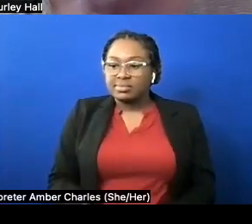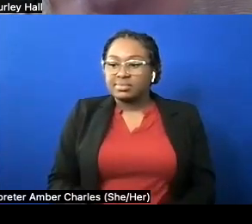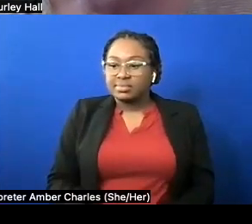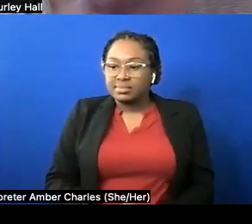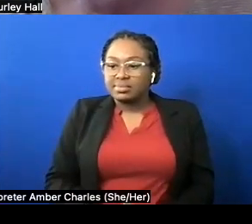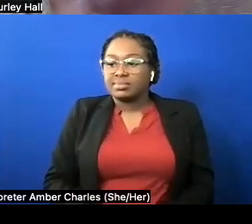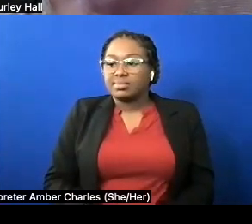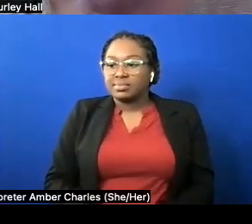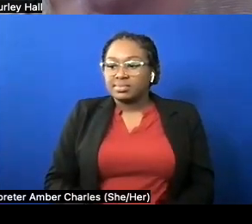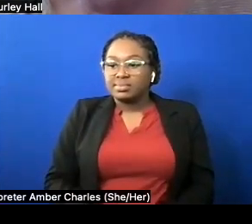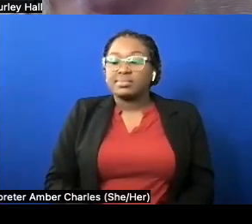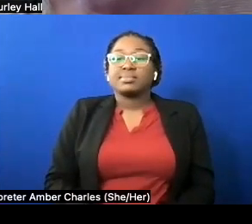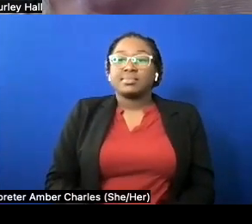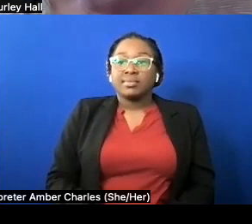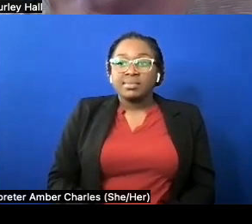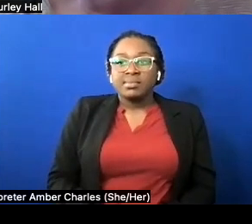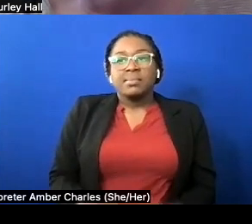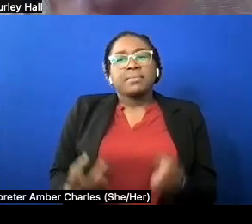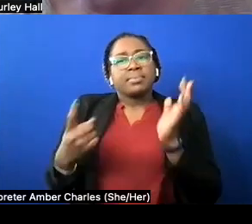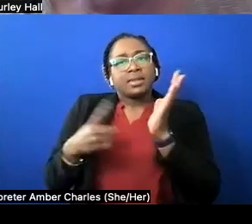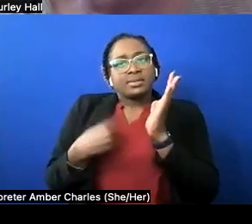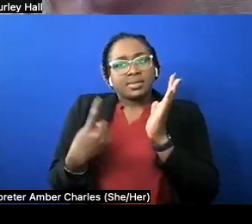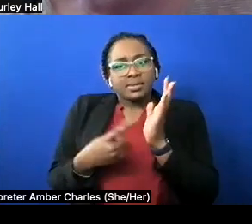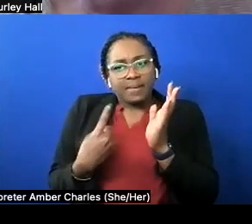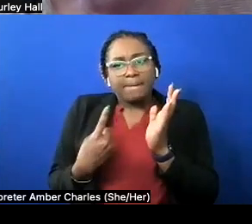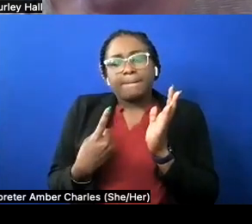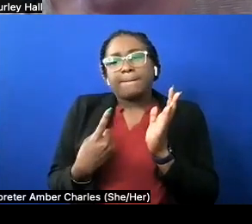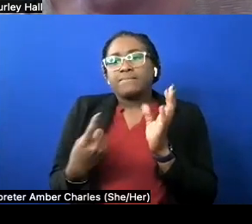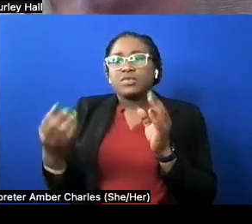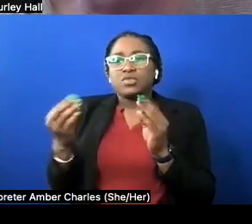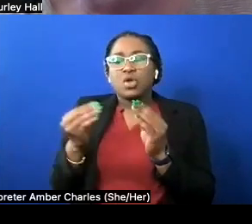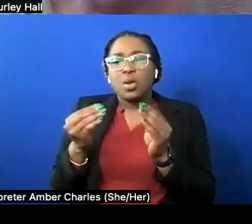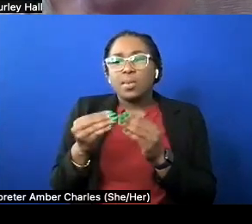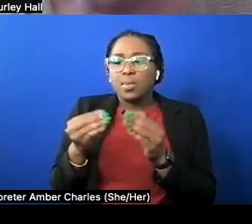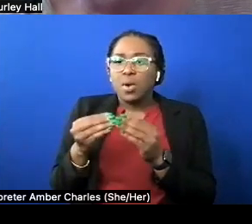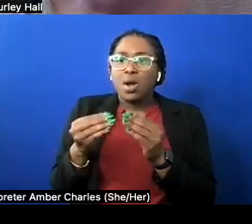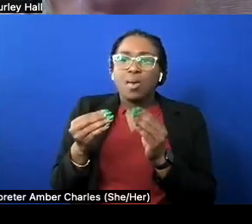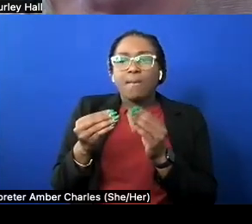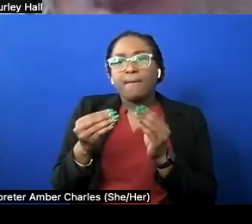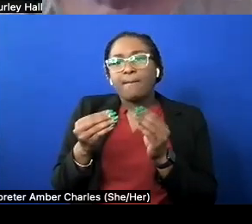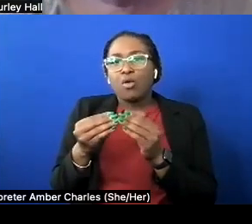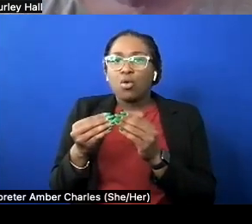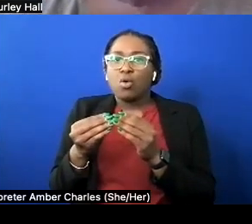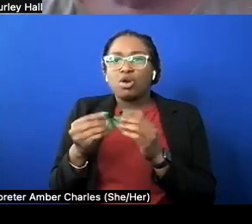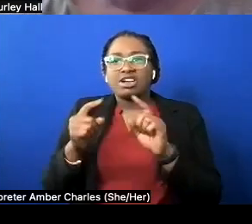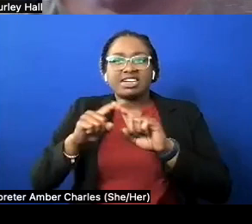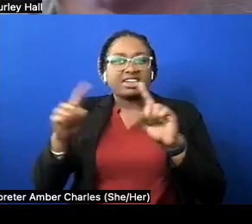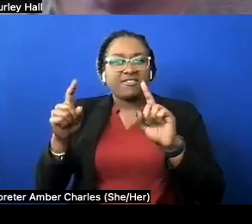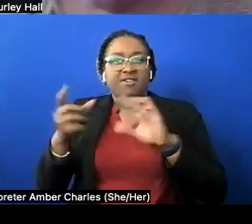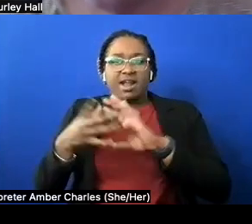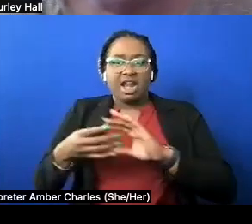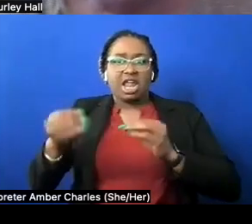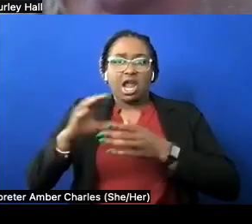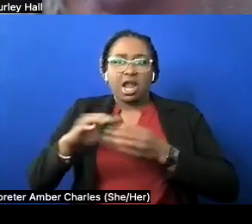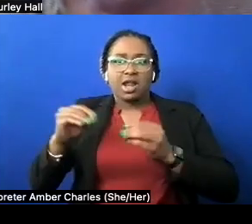sometimes there is a more salient narrative around Black women